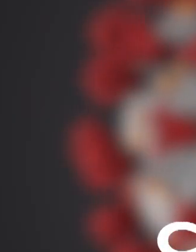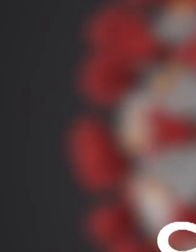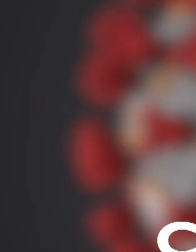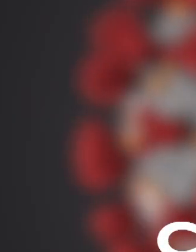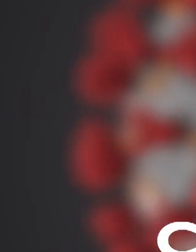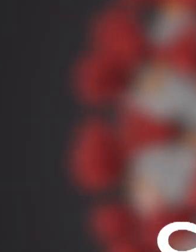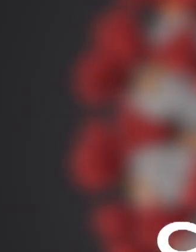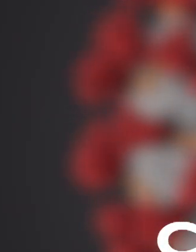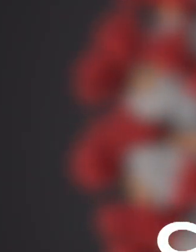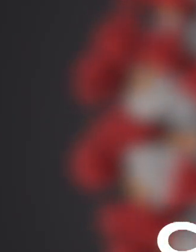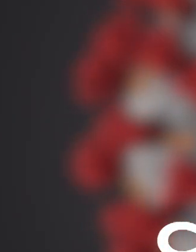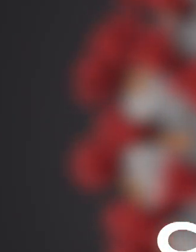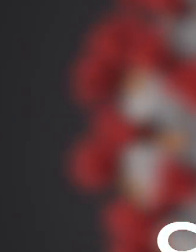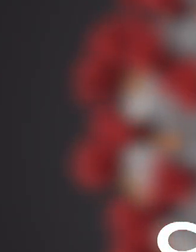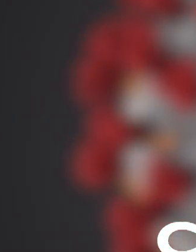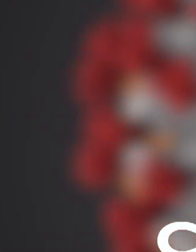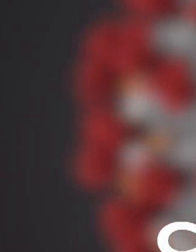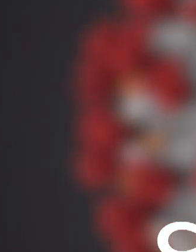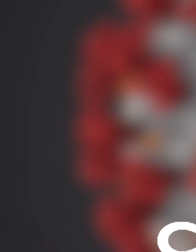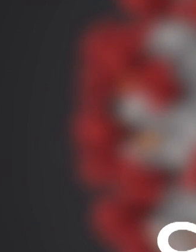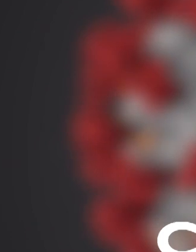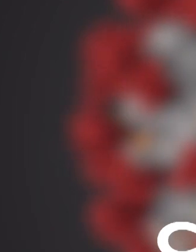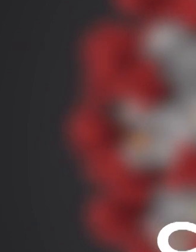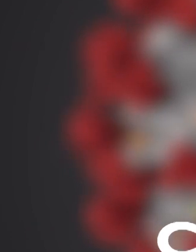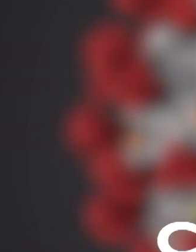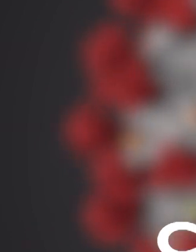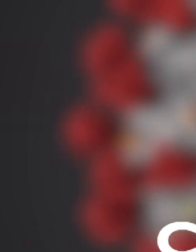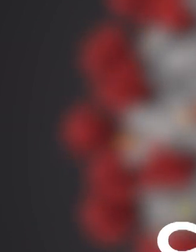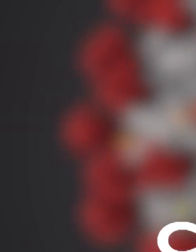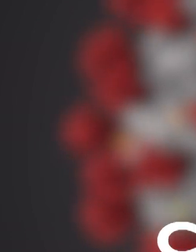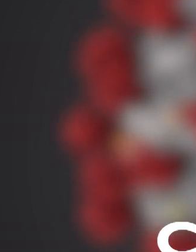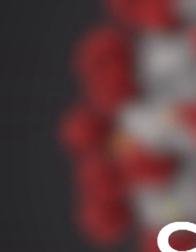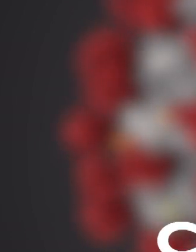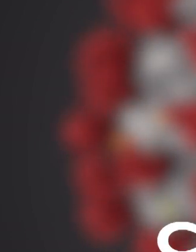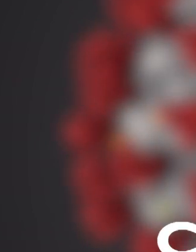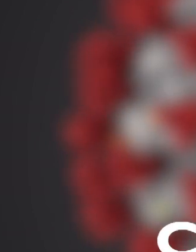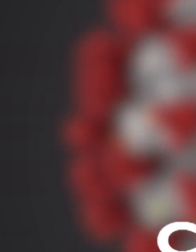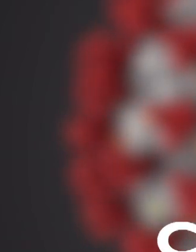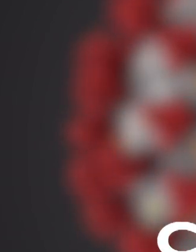For the latest information regarding the COVID-19